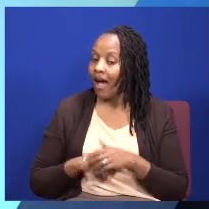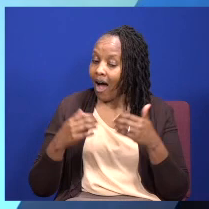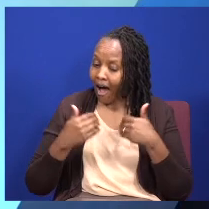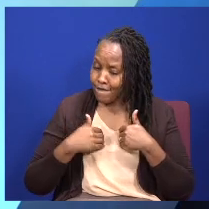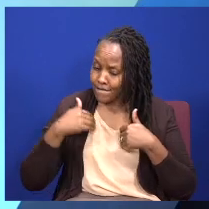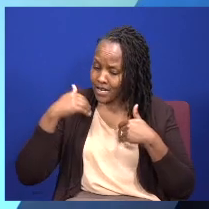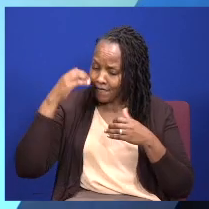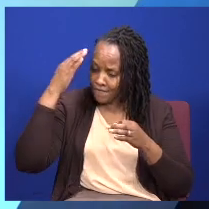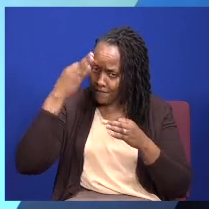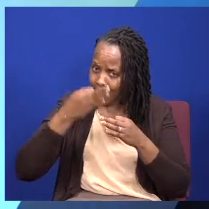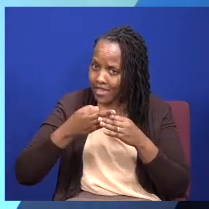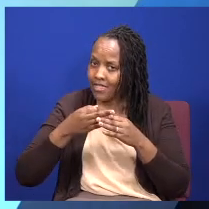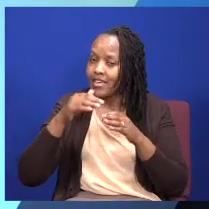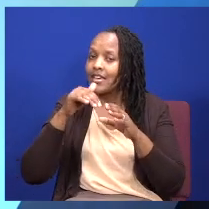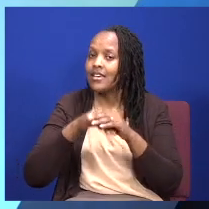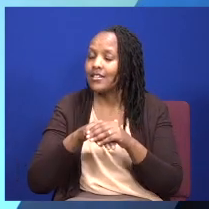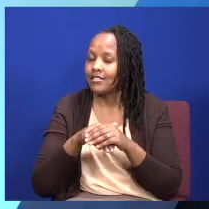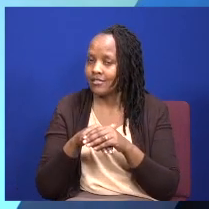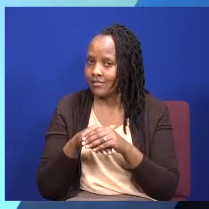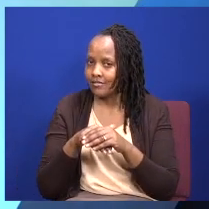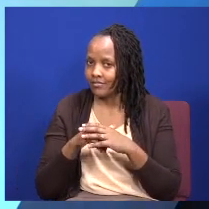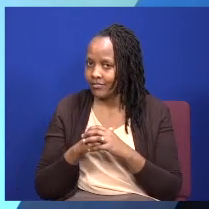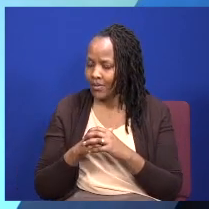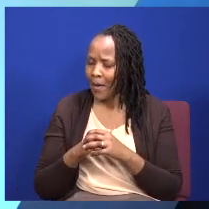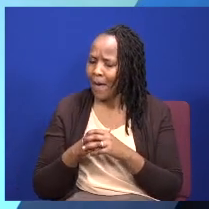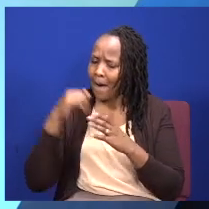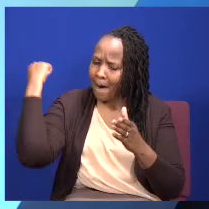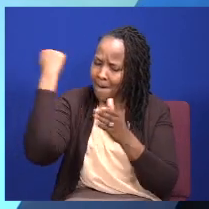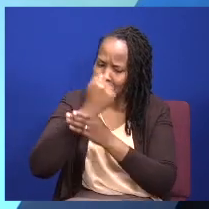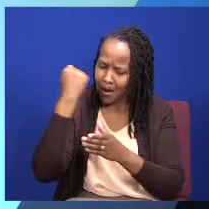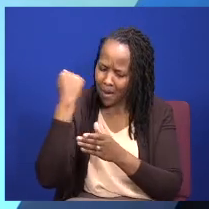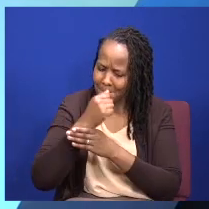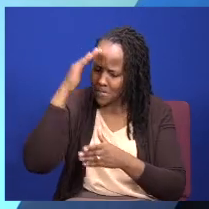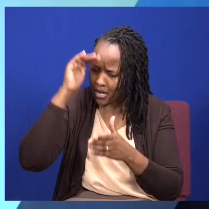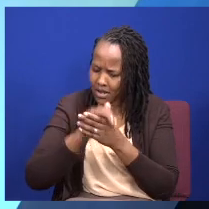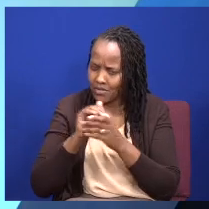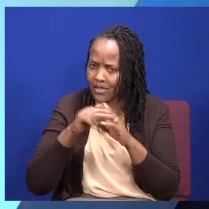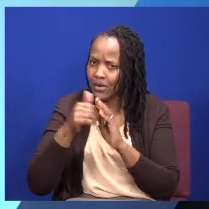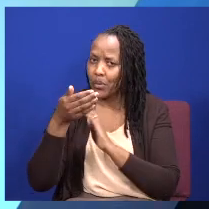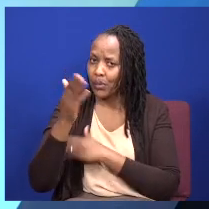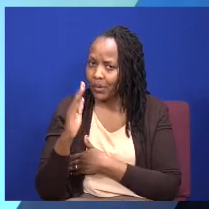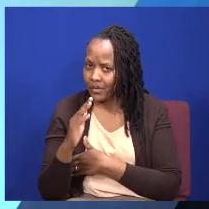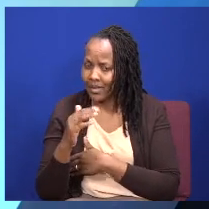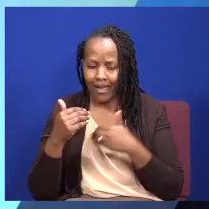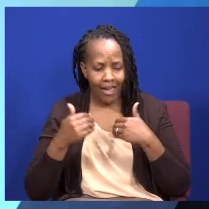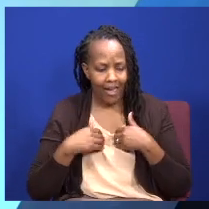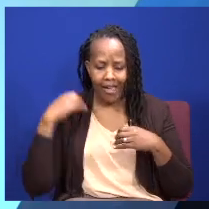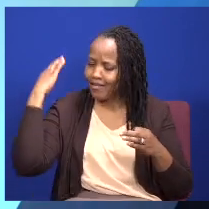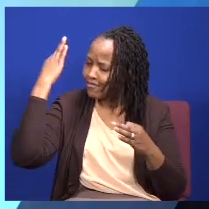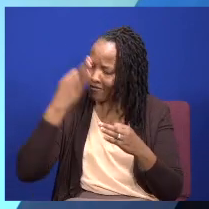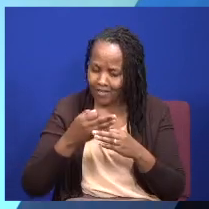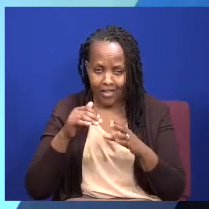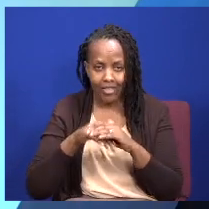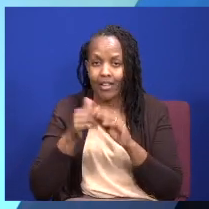faith in. Okay? So Abraham believed God. Abraham had faith in God. He believed God. He obeyed